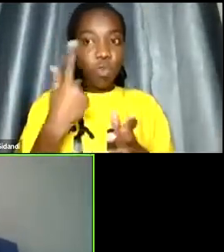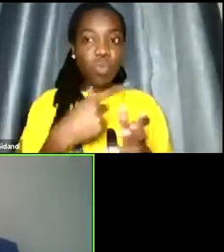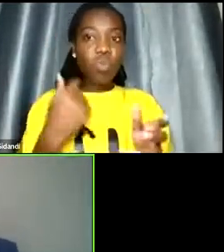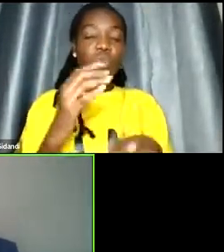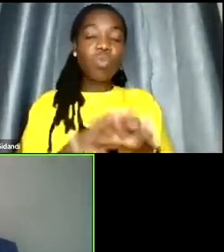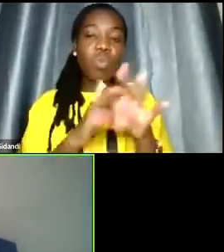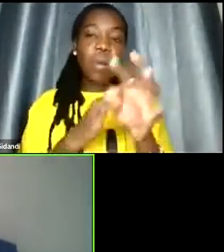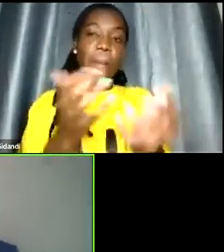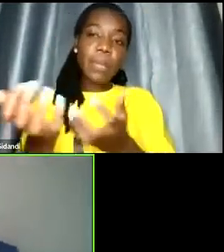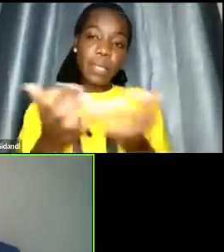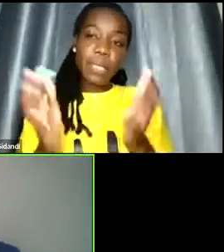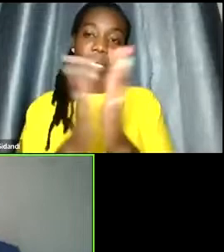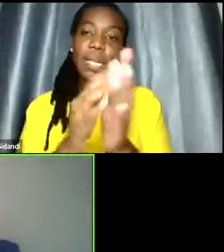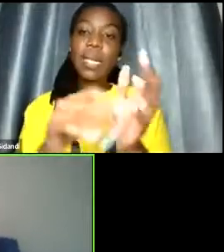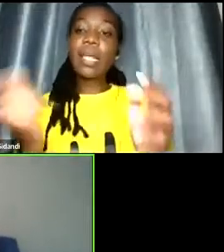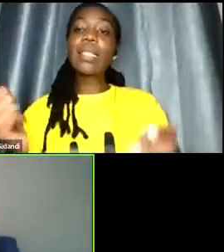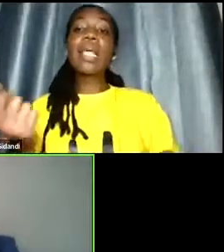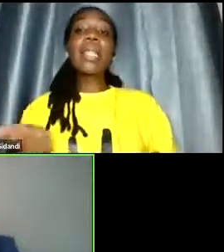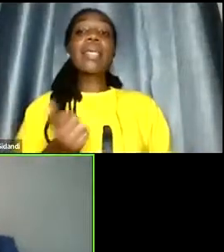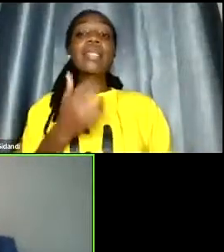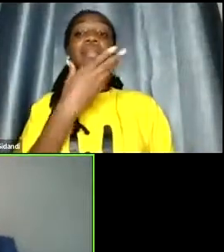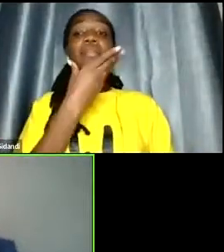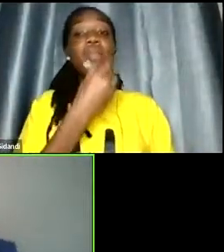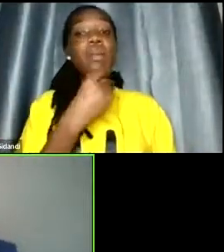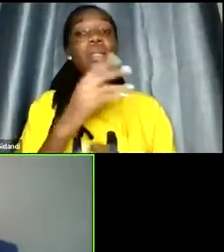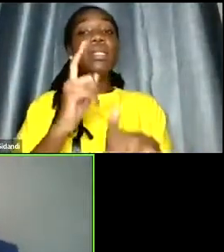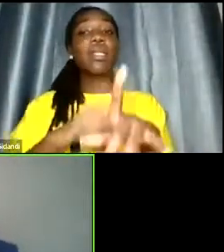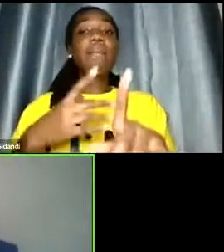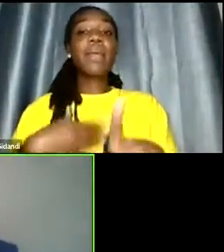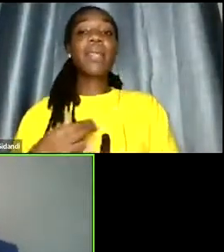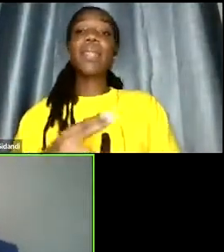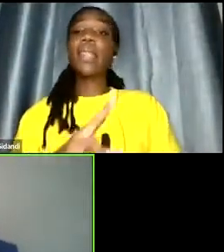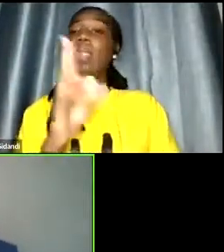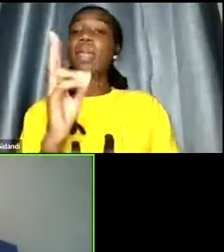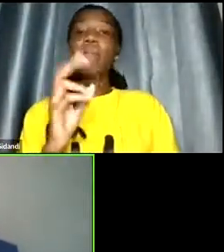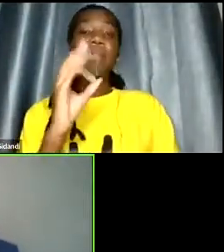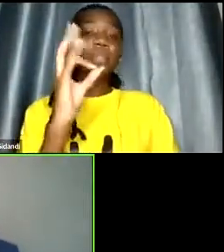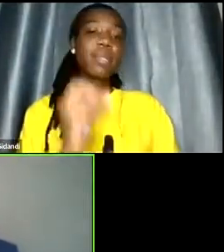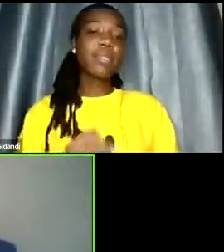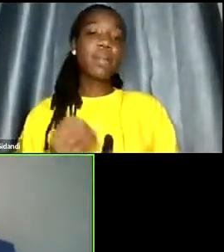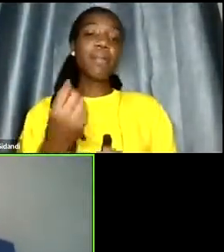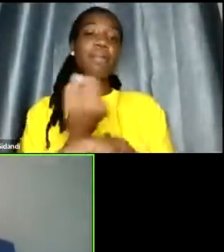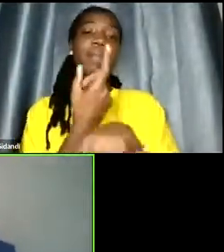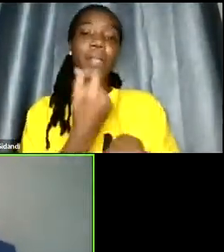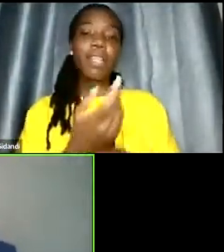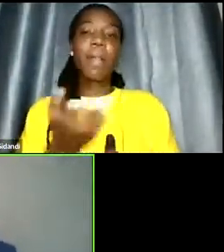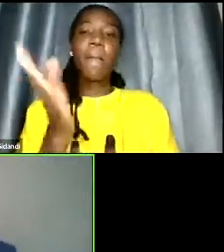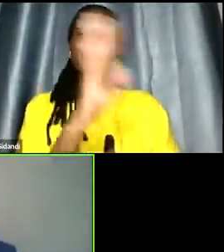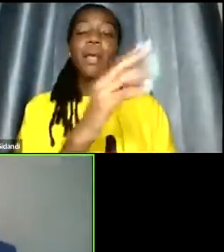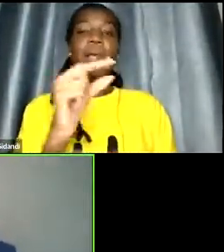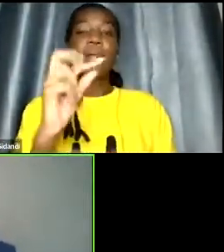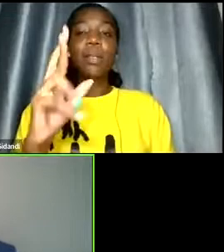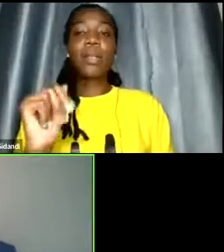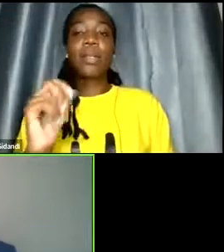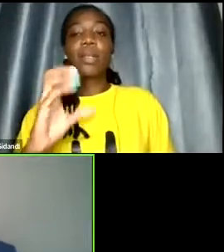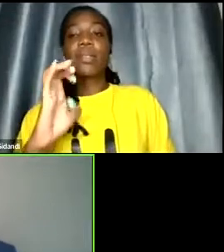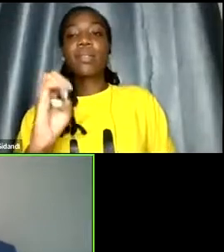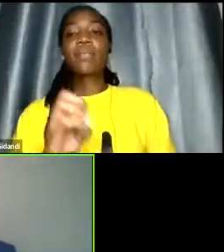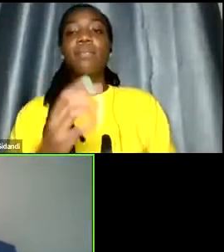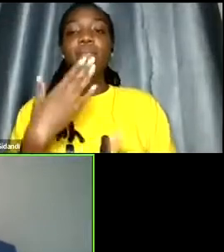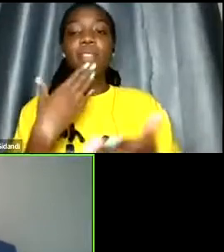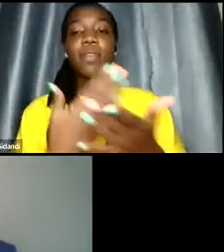so on and so forth. Ladies and gentlemen, my time is up. Exactly 30 minutes on the dot. Over to you, Grace. Thank you so